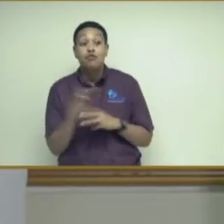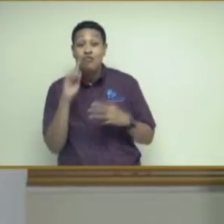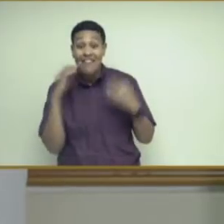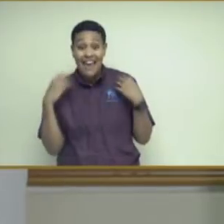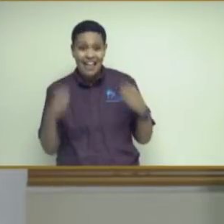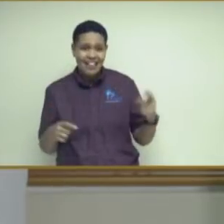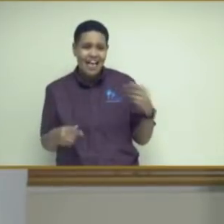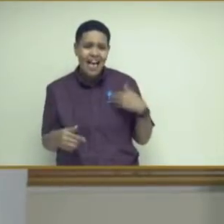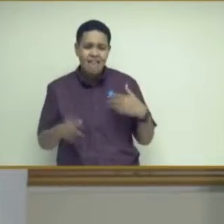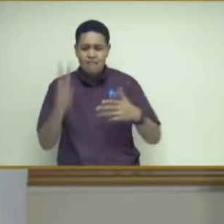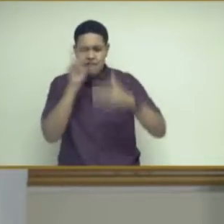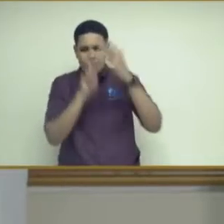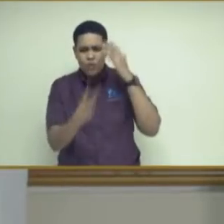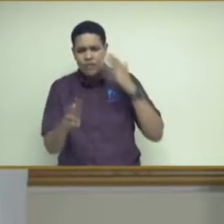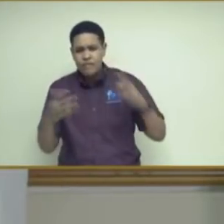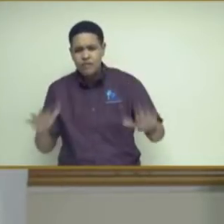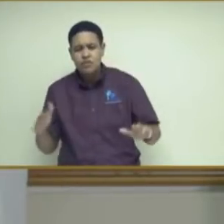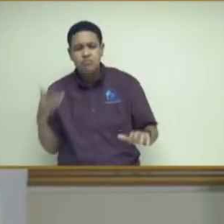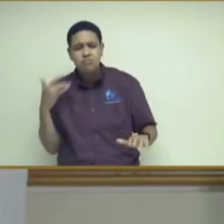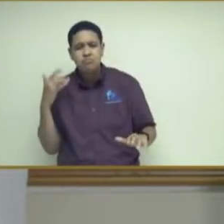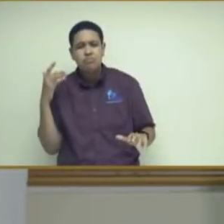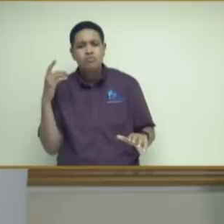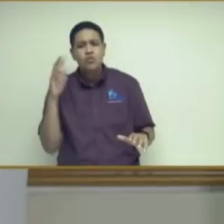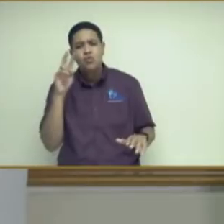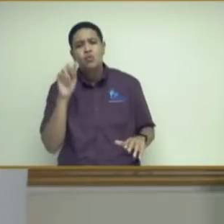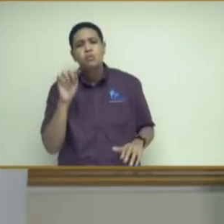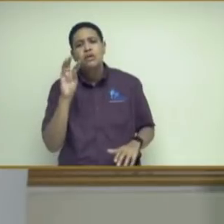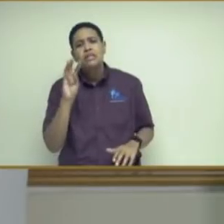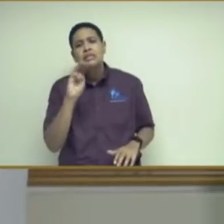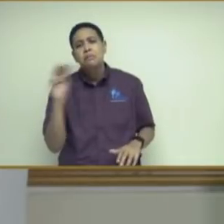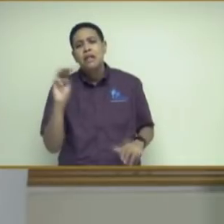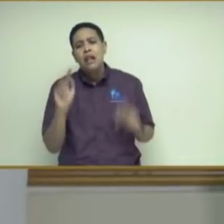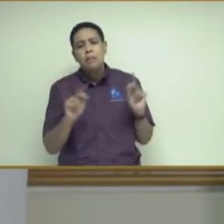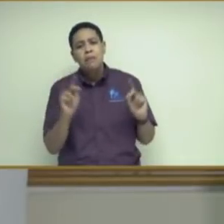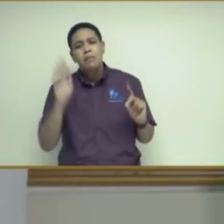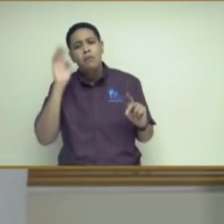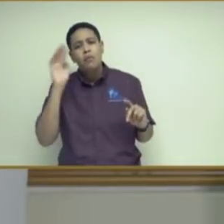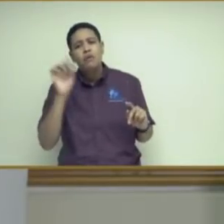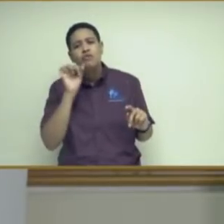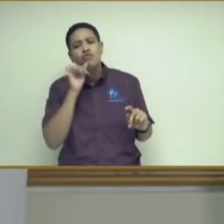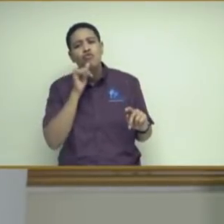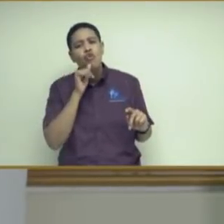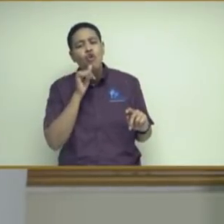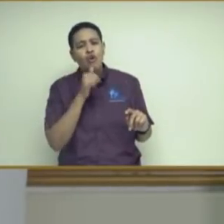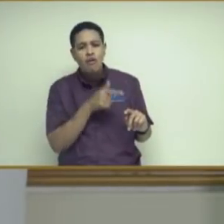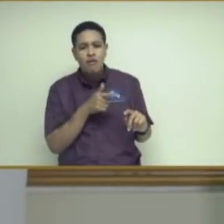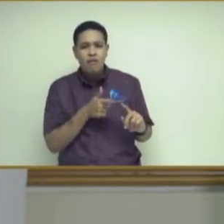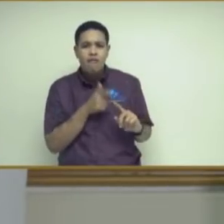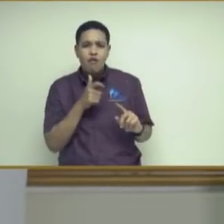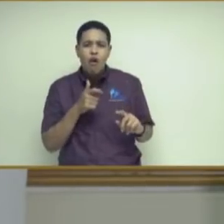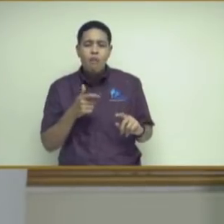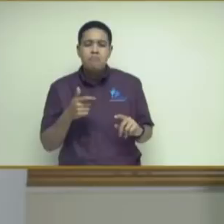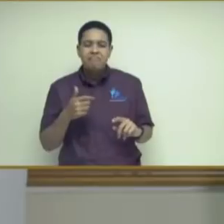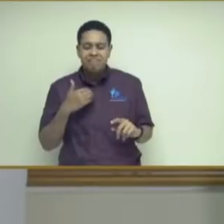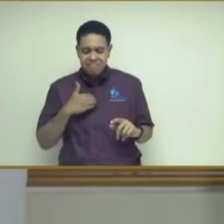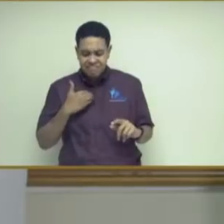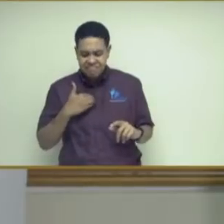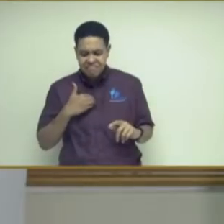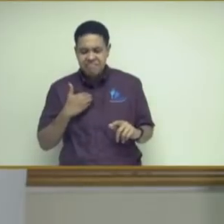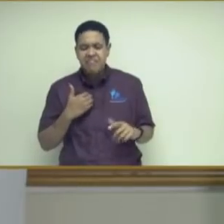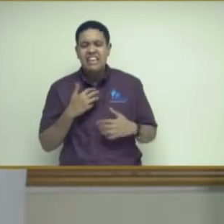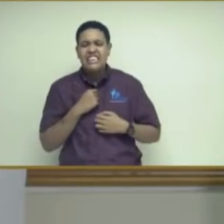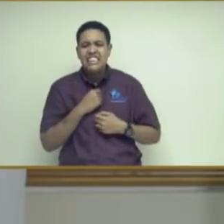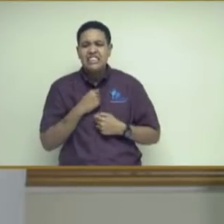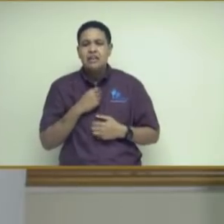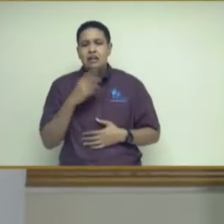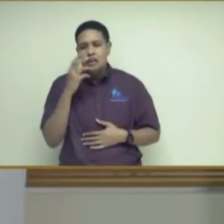had forecasted that up to 2.6 million people could suffer from acute respiratory illness as a result